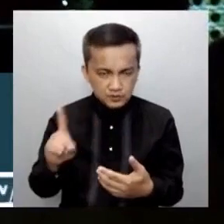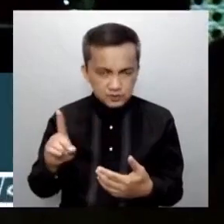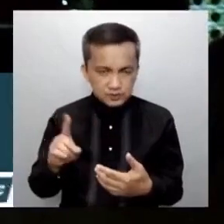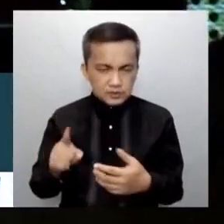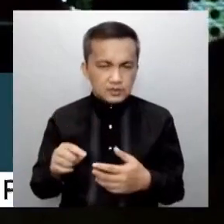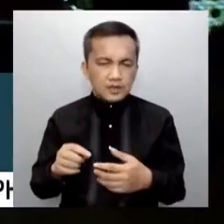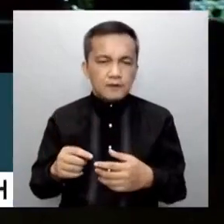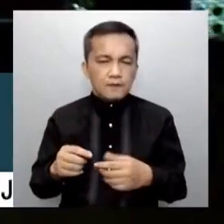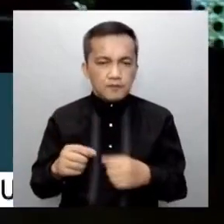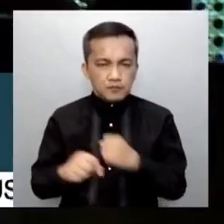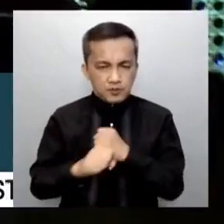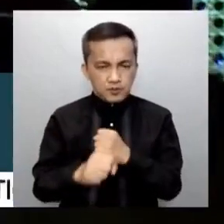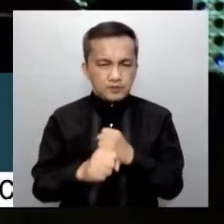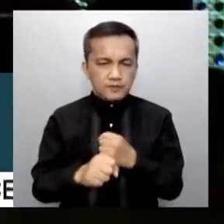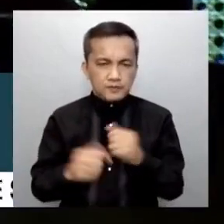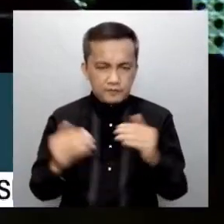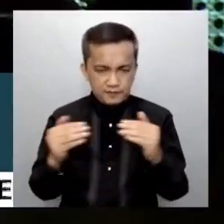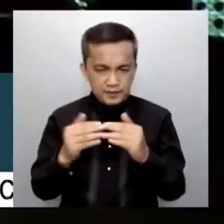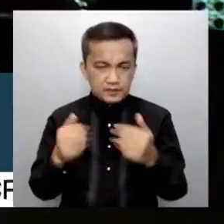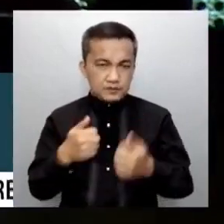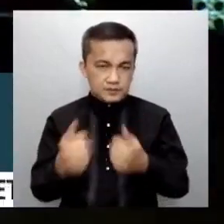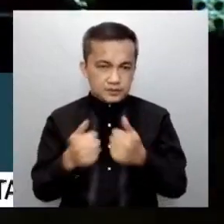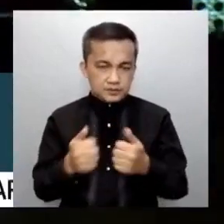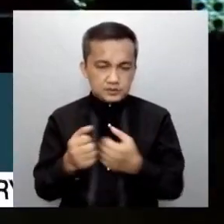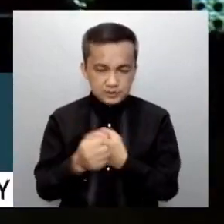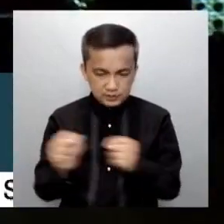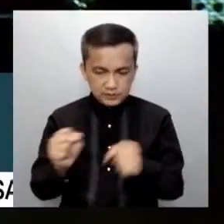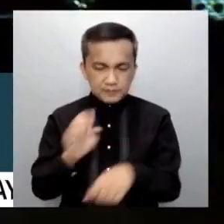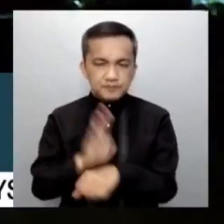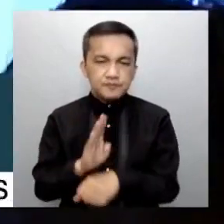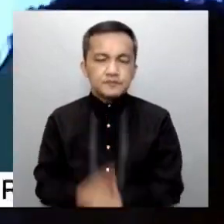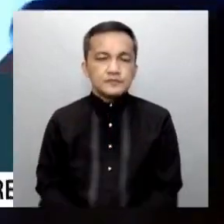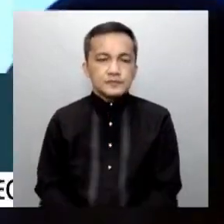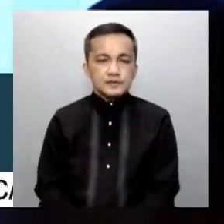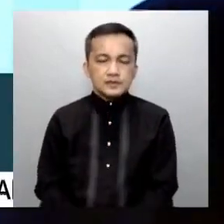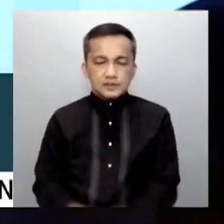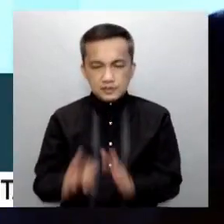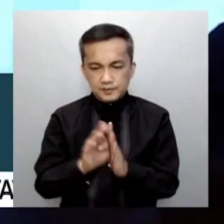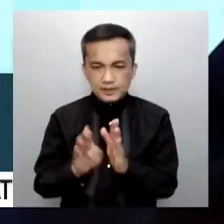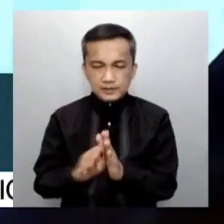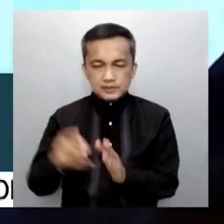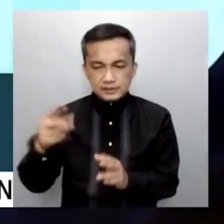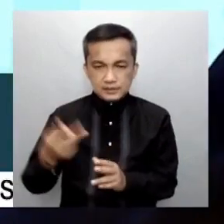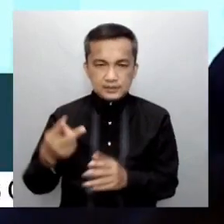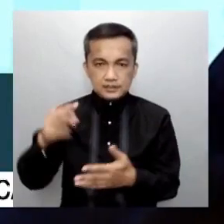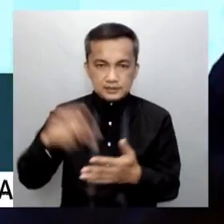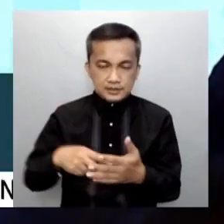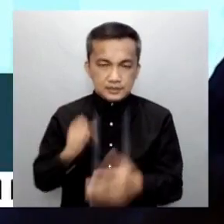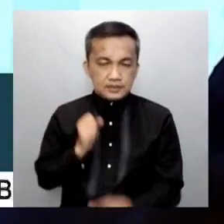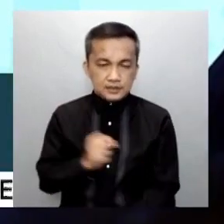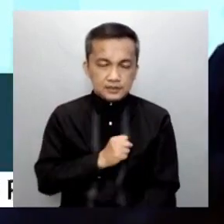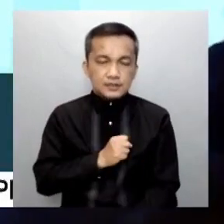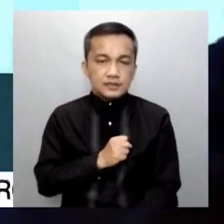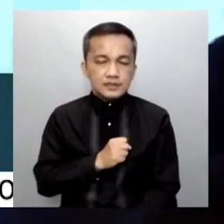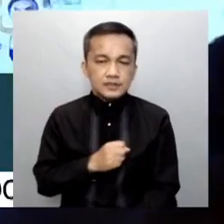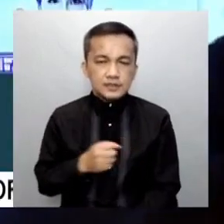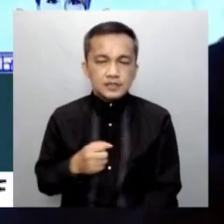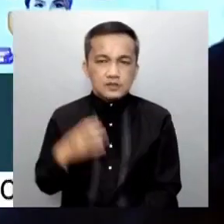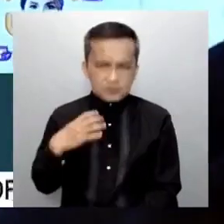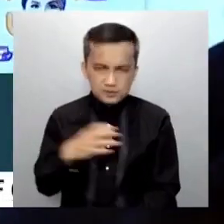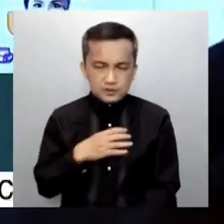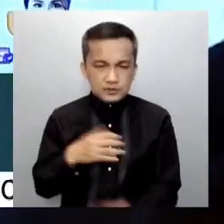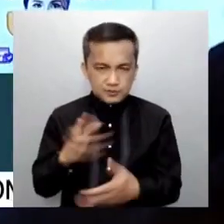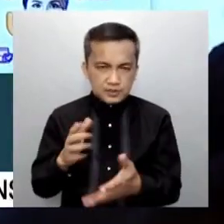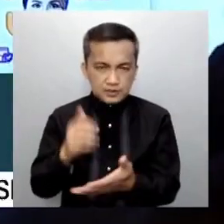and security of business. The bill is currently pending second reading in the Senate. The House of Representatives had already approved its